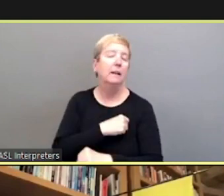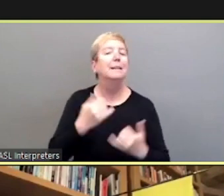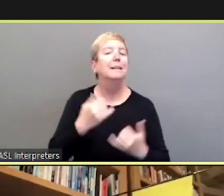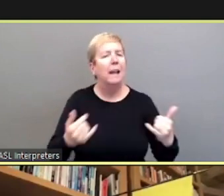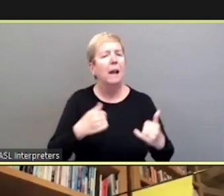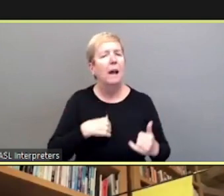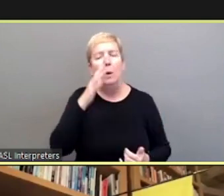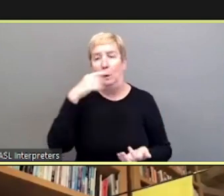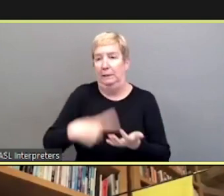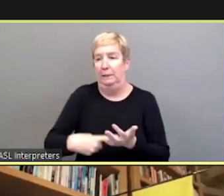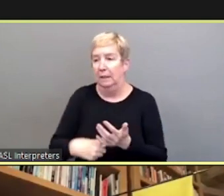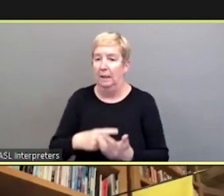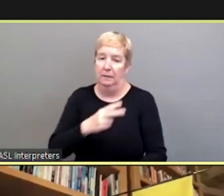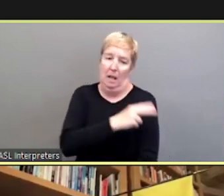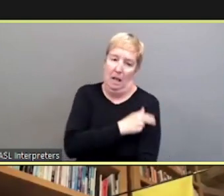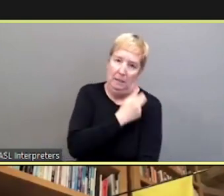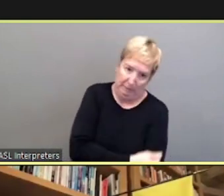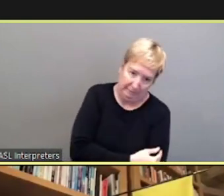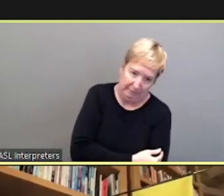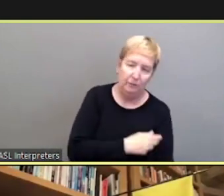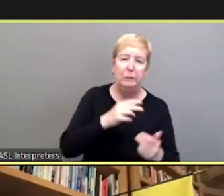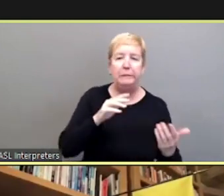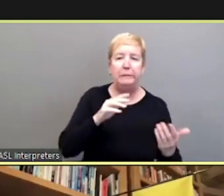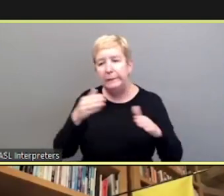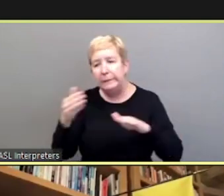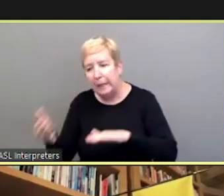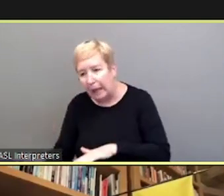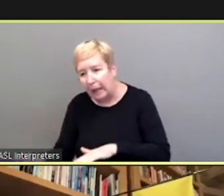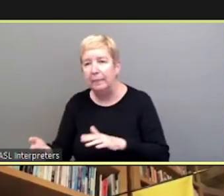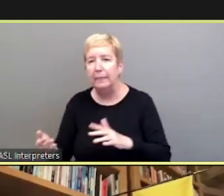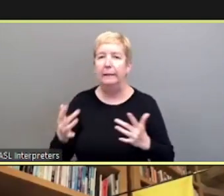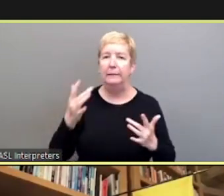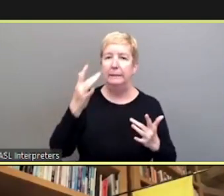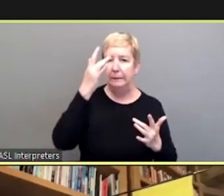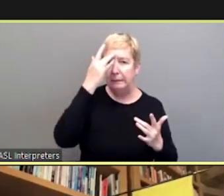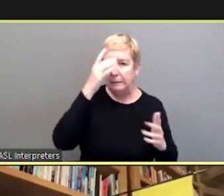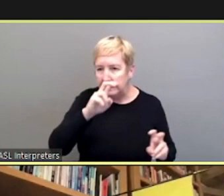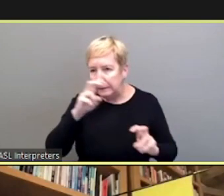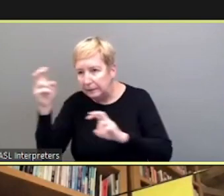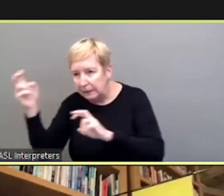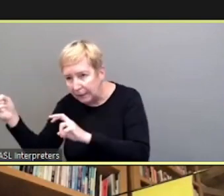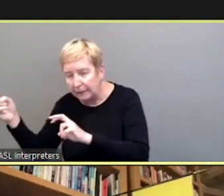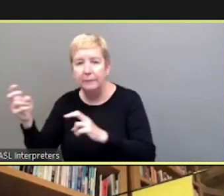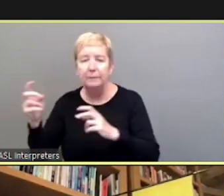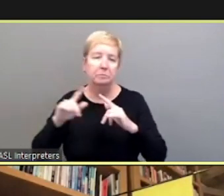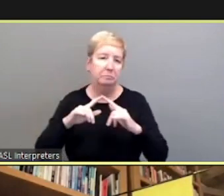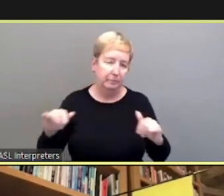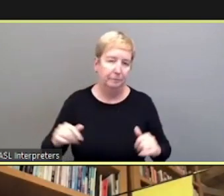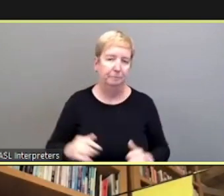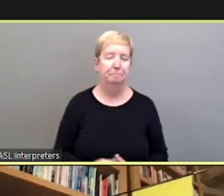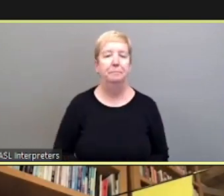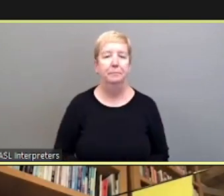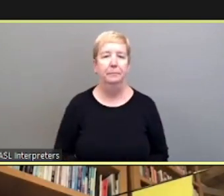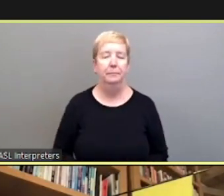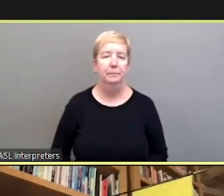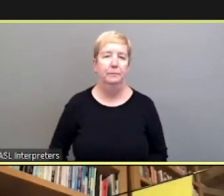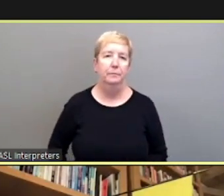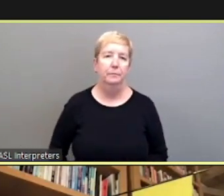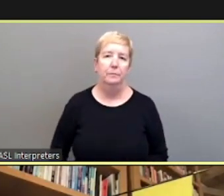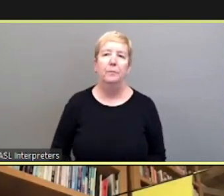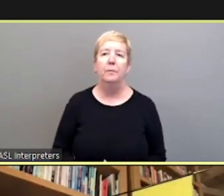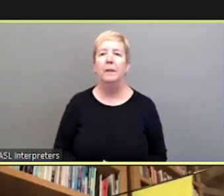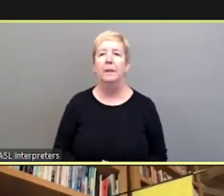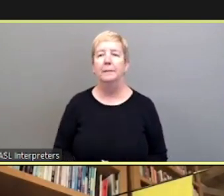and testing and sort of batting cleanup here for this press conference presentation. Let's move on to the next